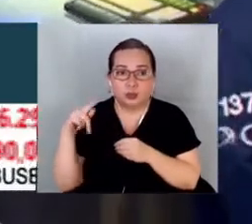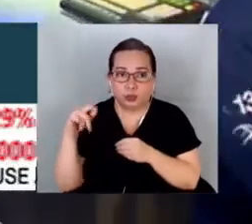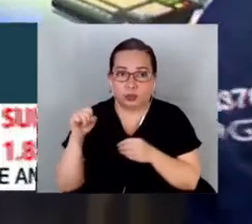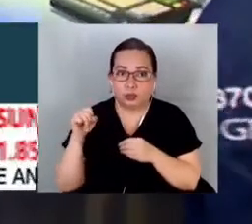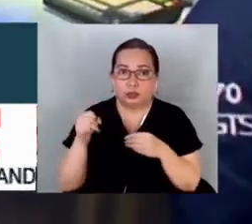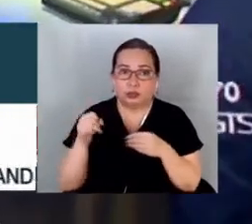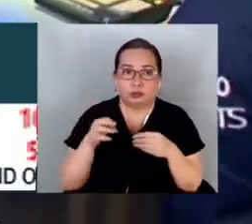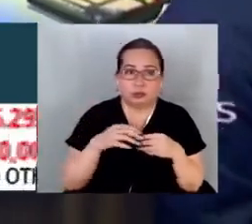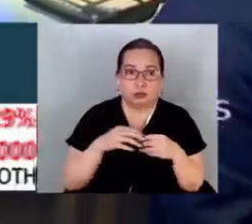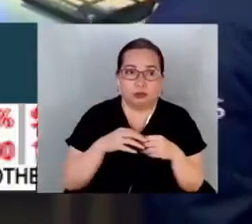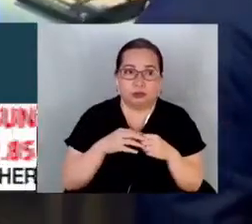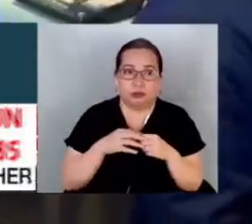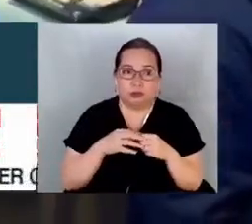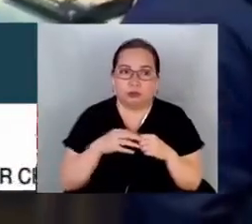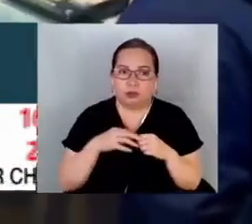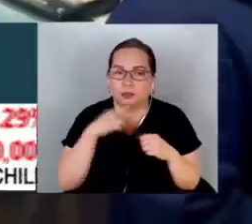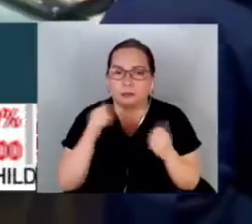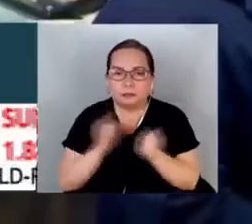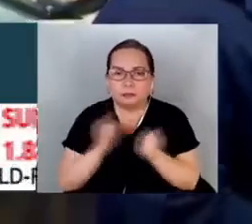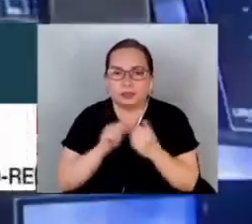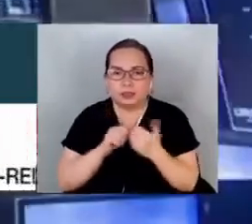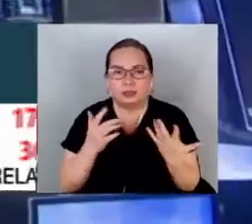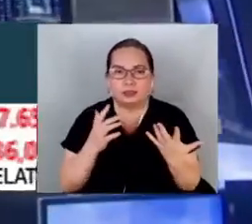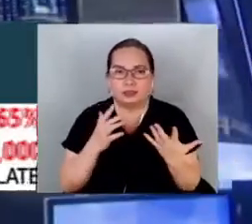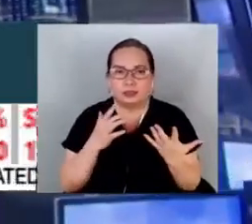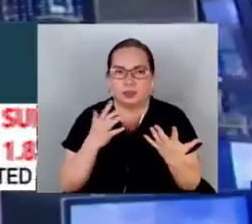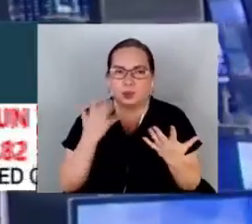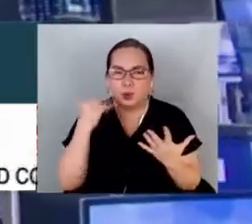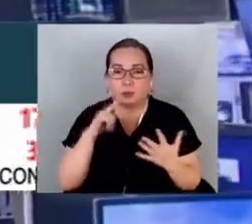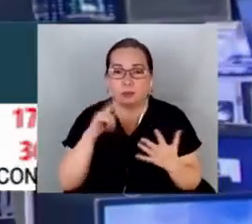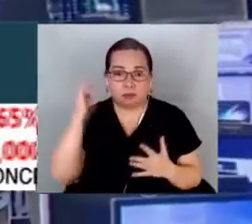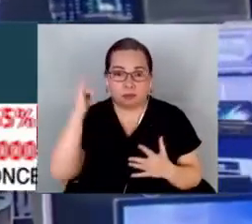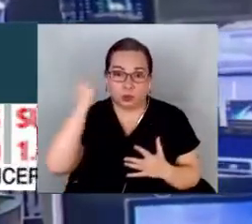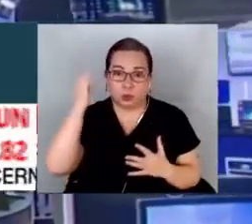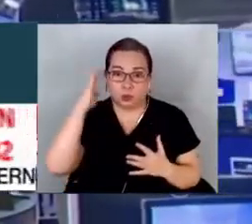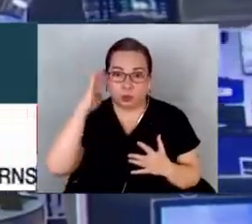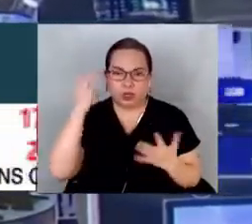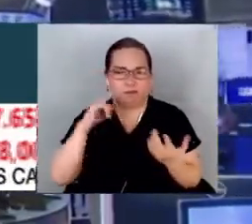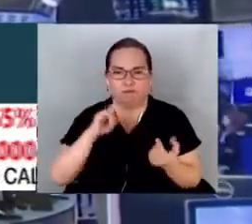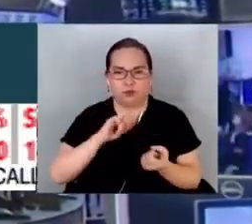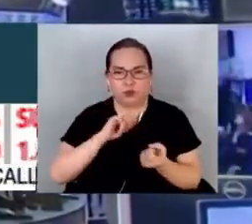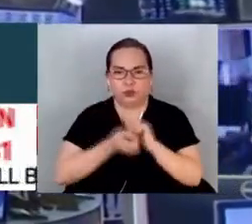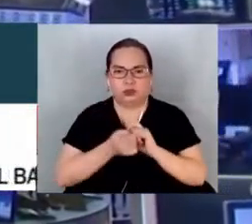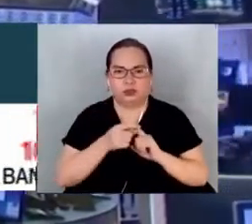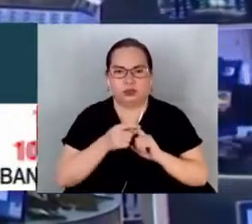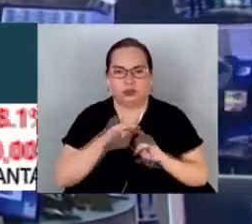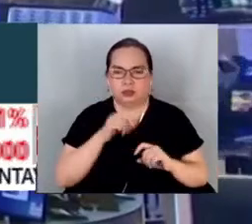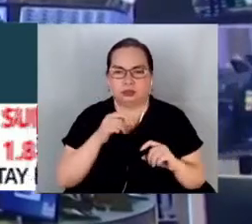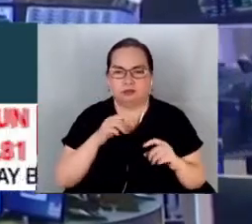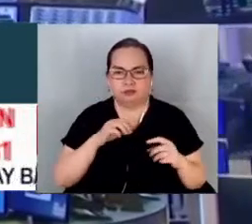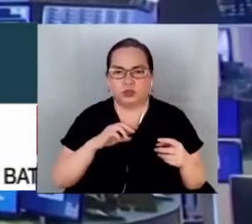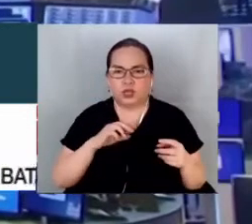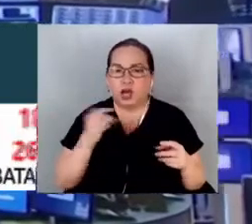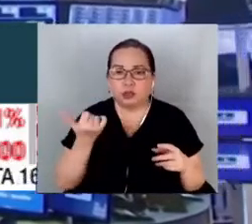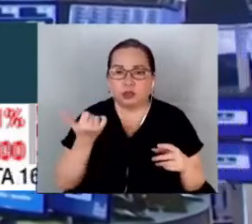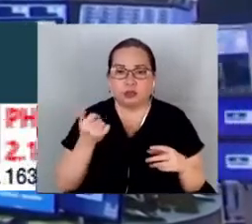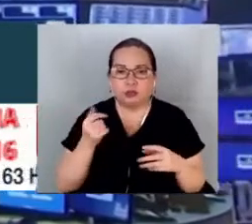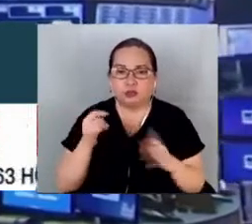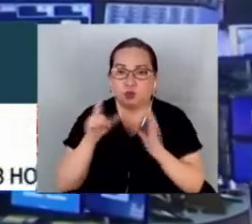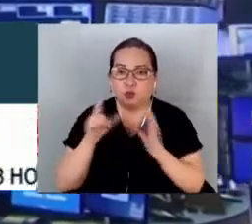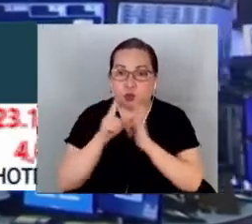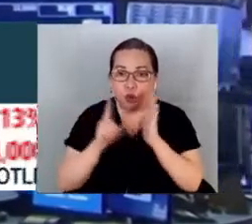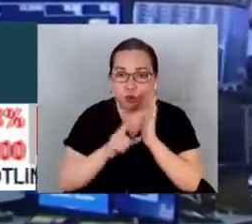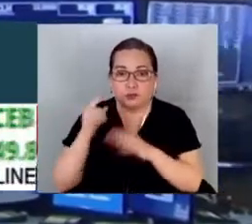initial hesitance to Biden due to his plans to reverse some of former President Donald Trump's pro-business corporate tax cuts. But now,